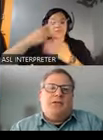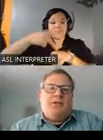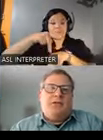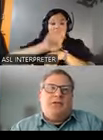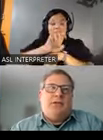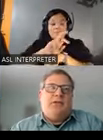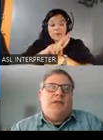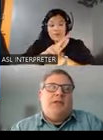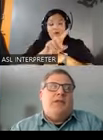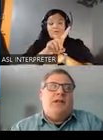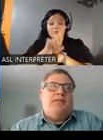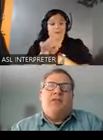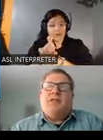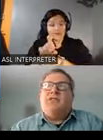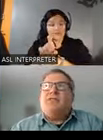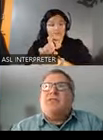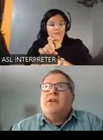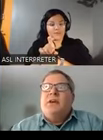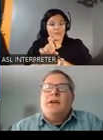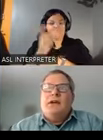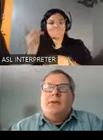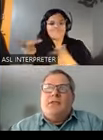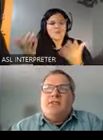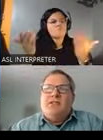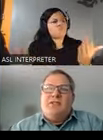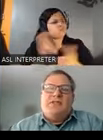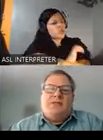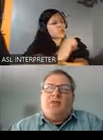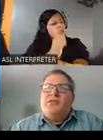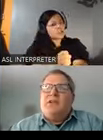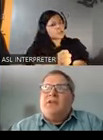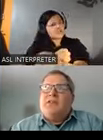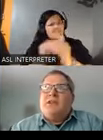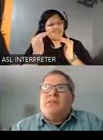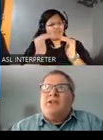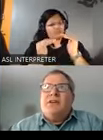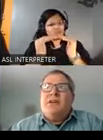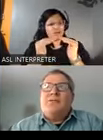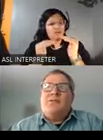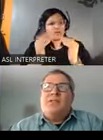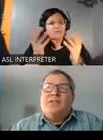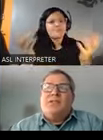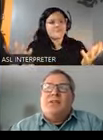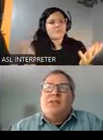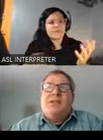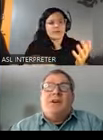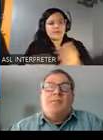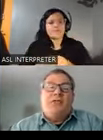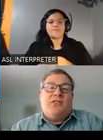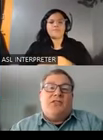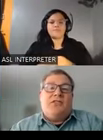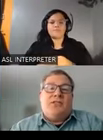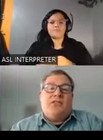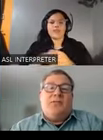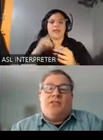make sure that our study is grounded in energy justice. Energy justice builds on a scholarly and grassroots tradition in